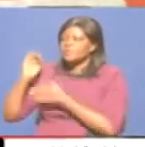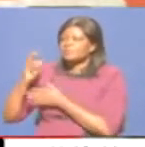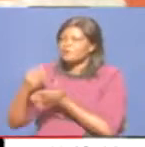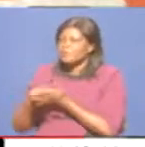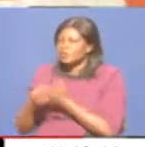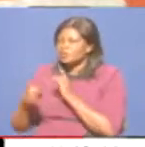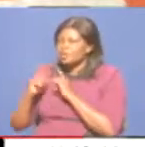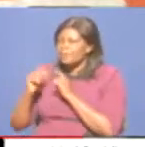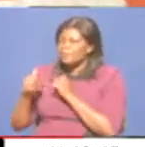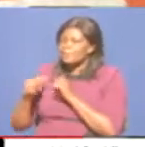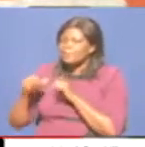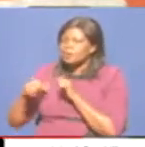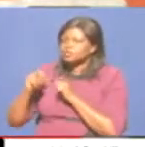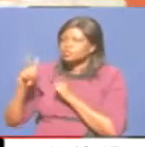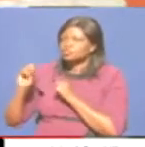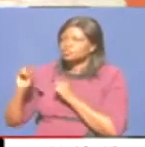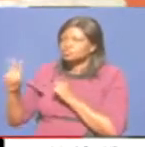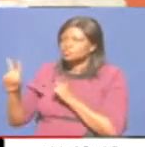about